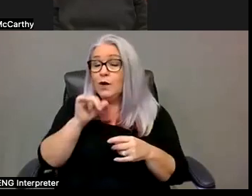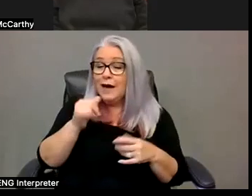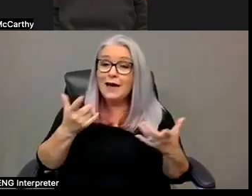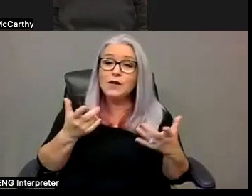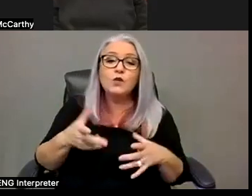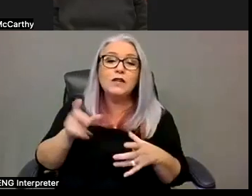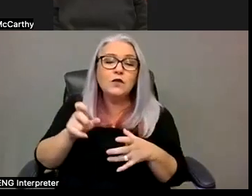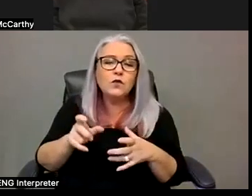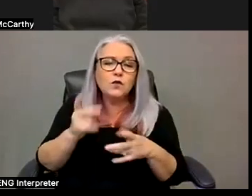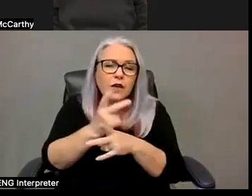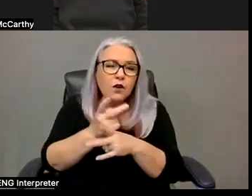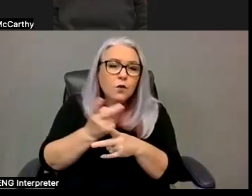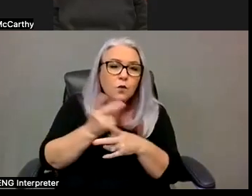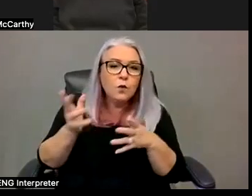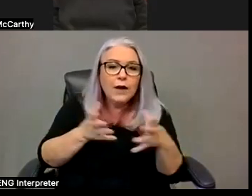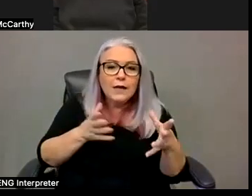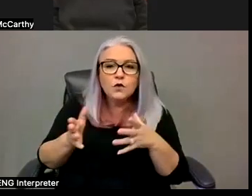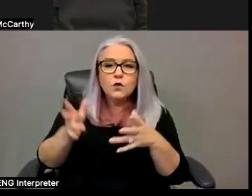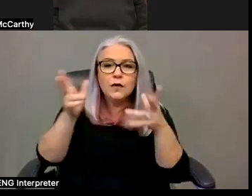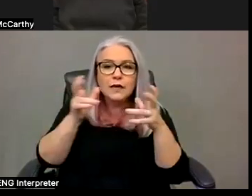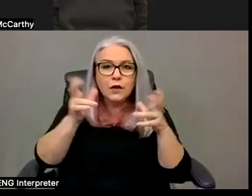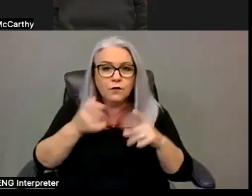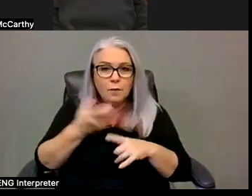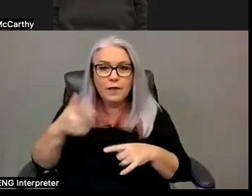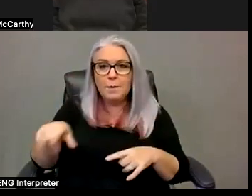to hear from them. Dispensaries are a good example.